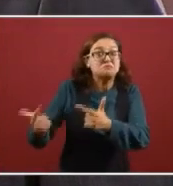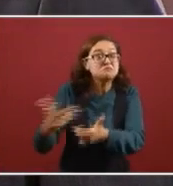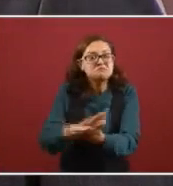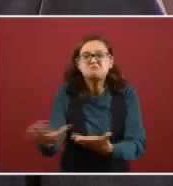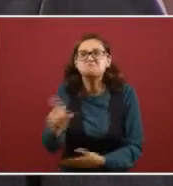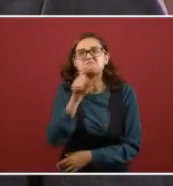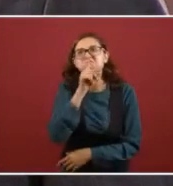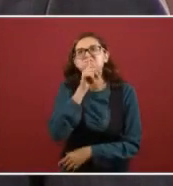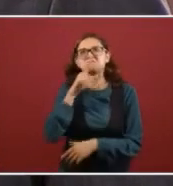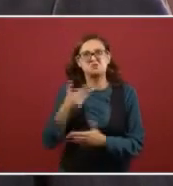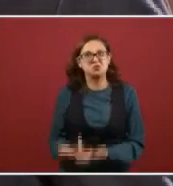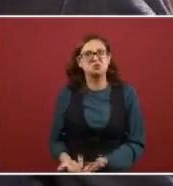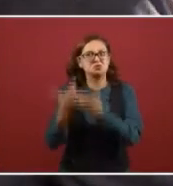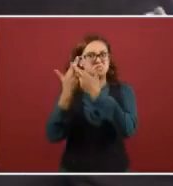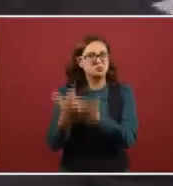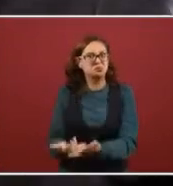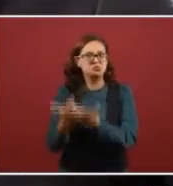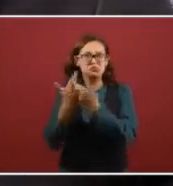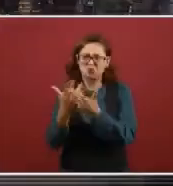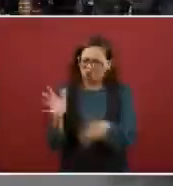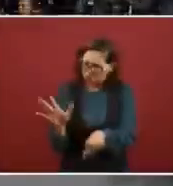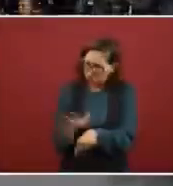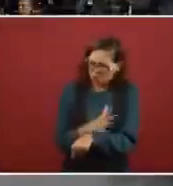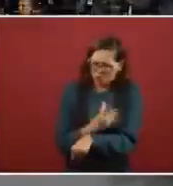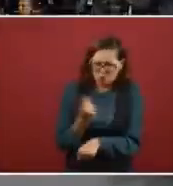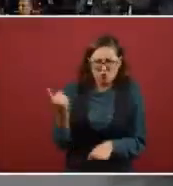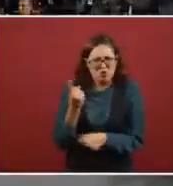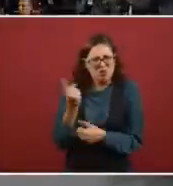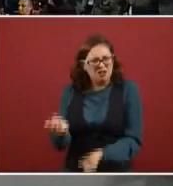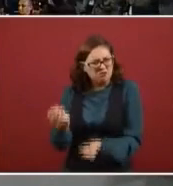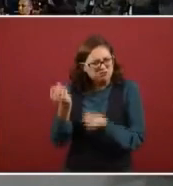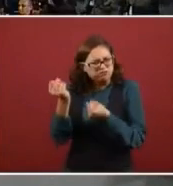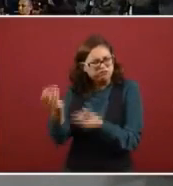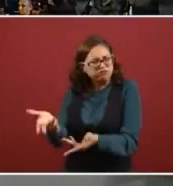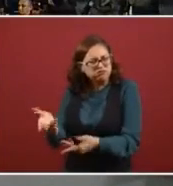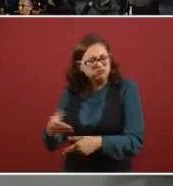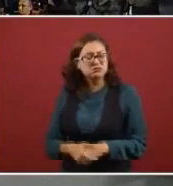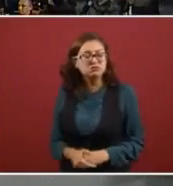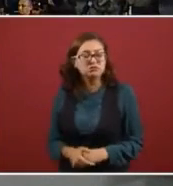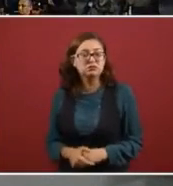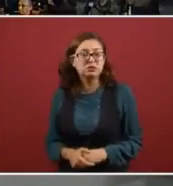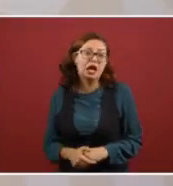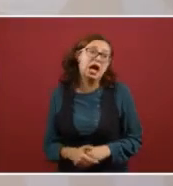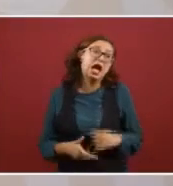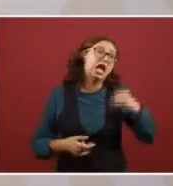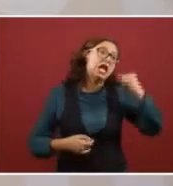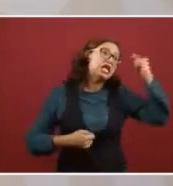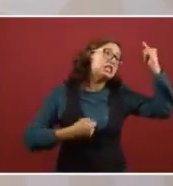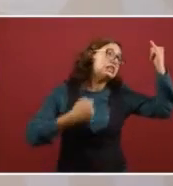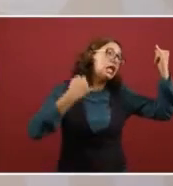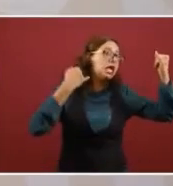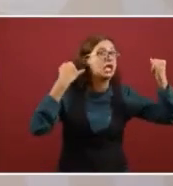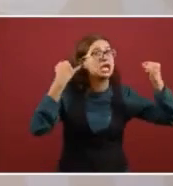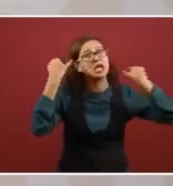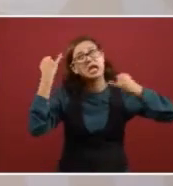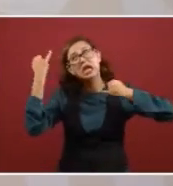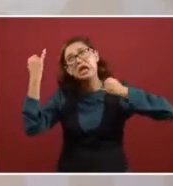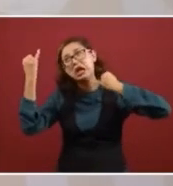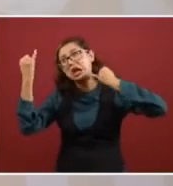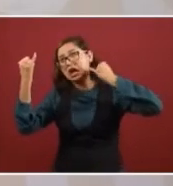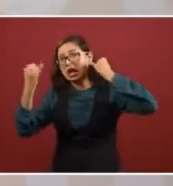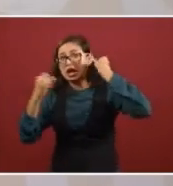generations. Why so much? due to speculation for